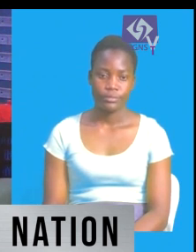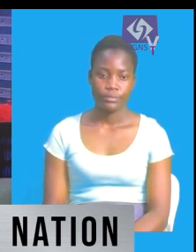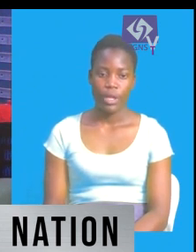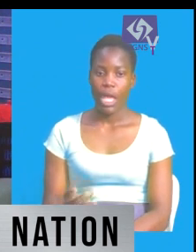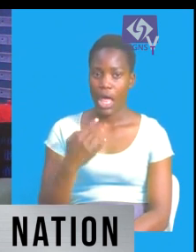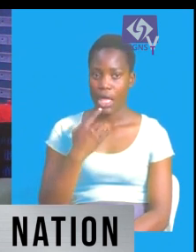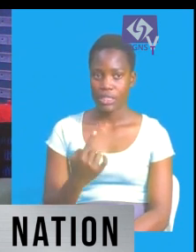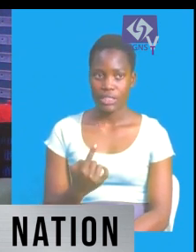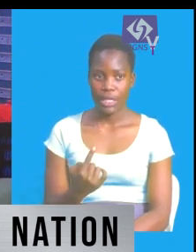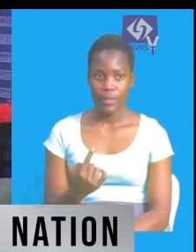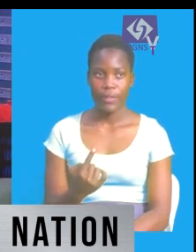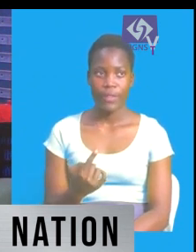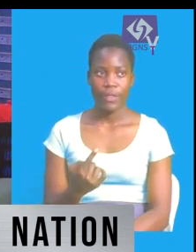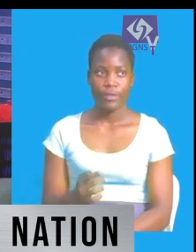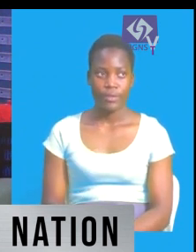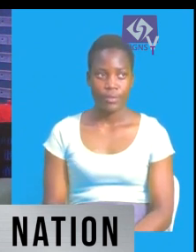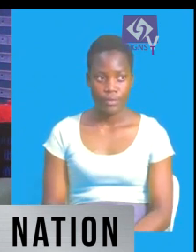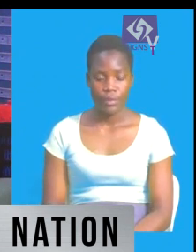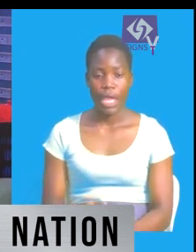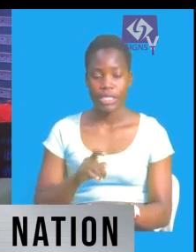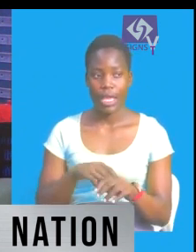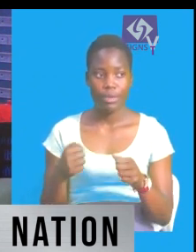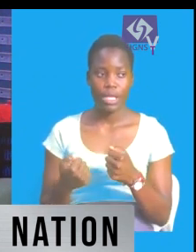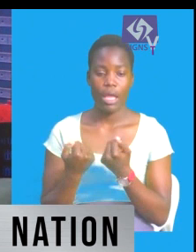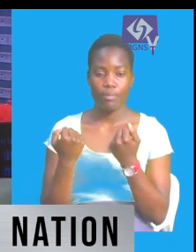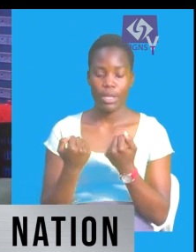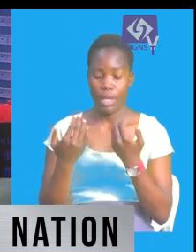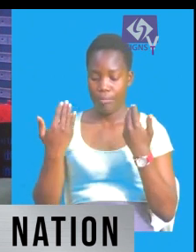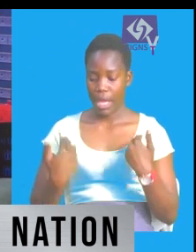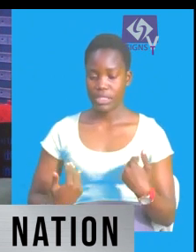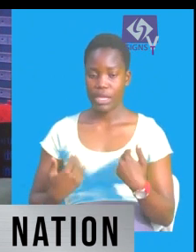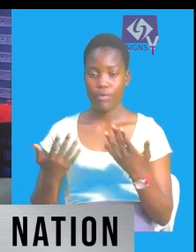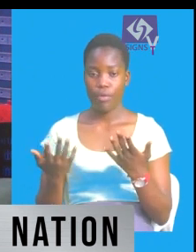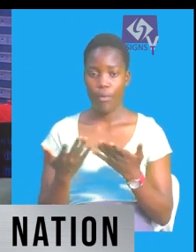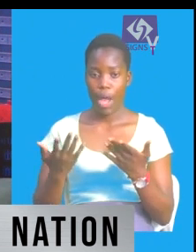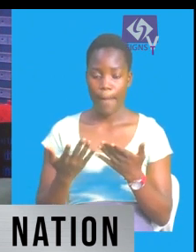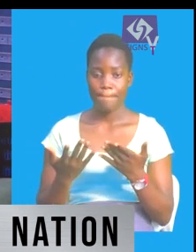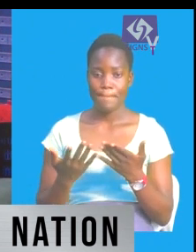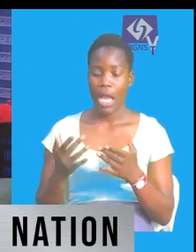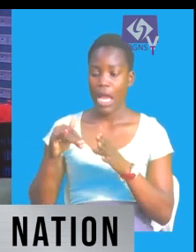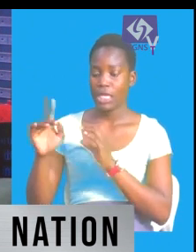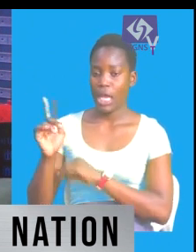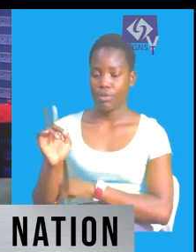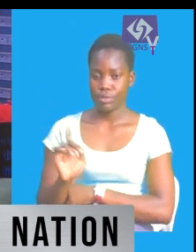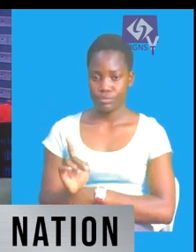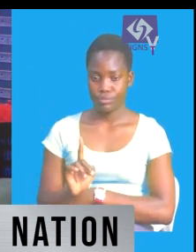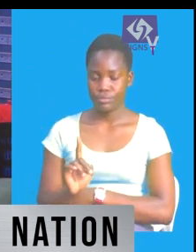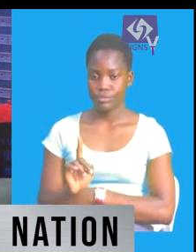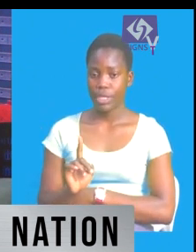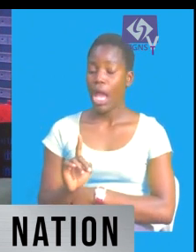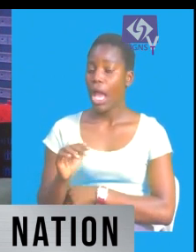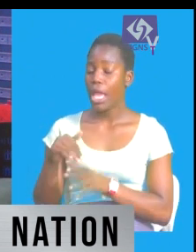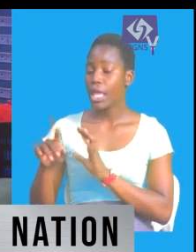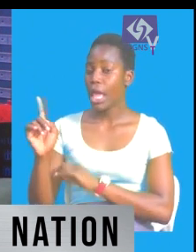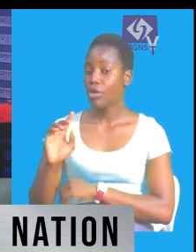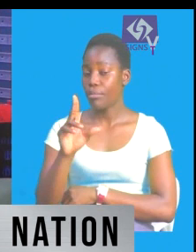say, when they happened, I was out of town, but probably I